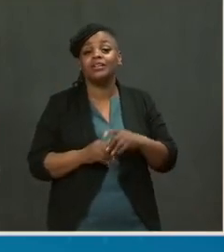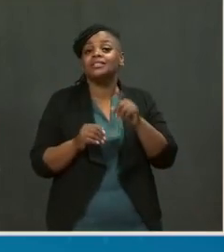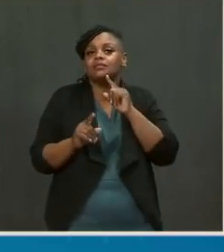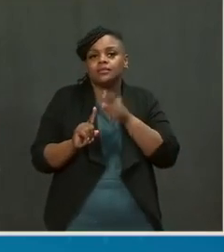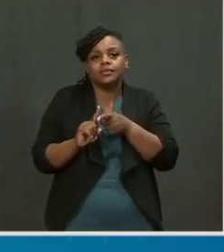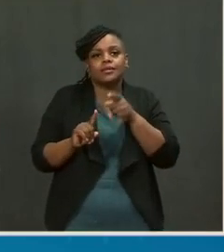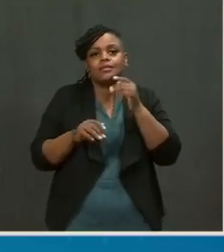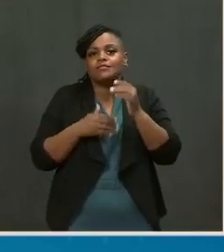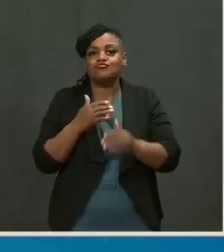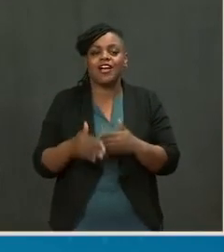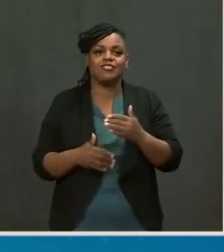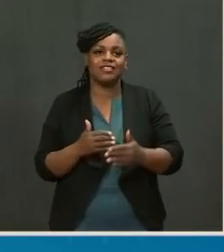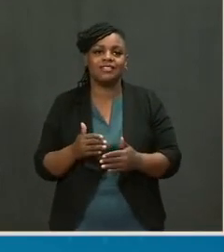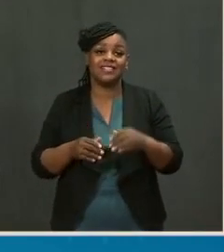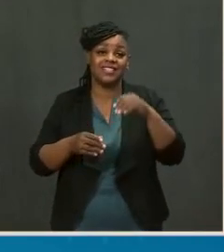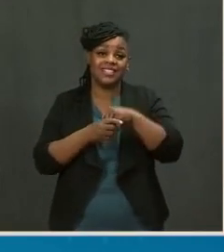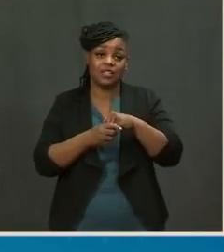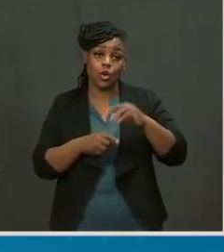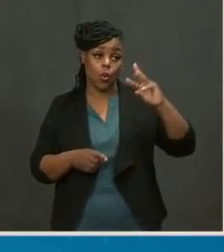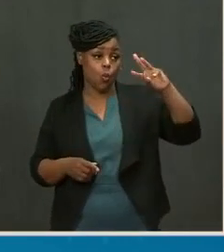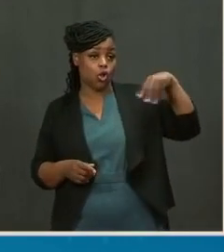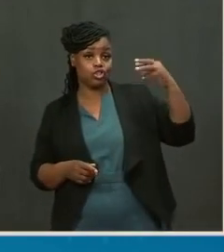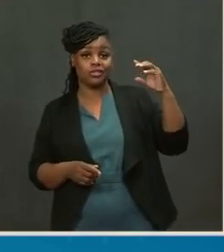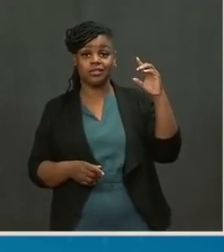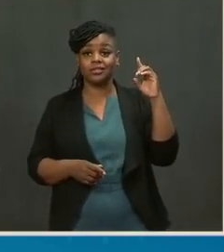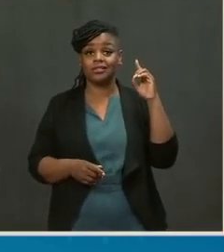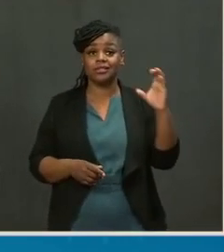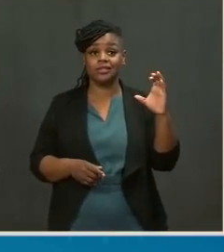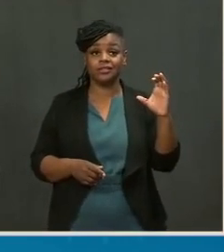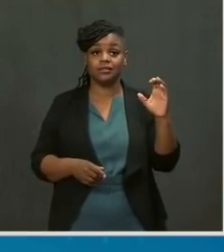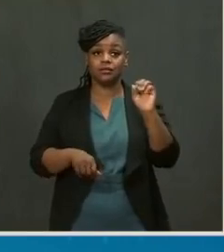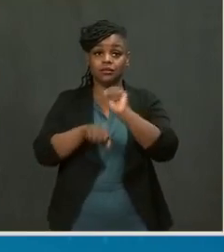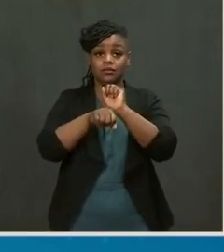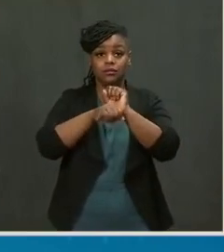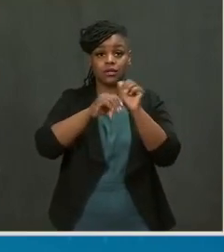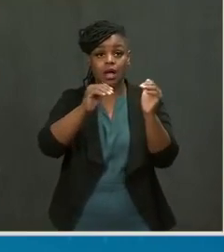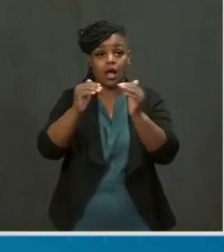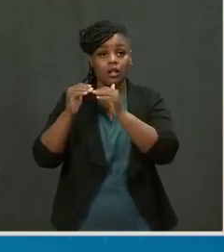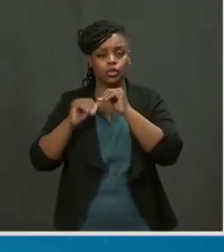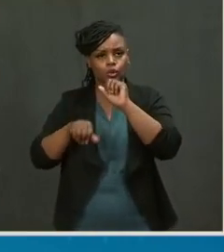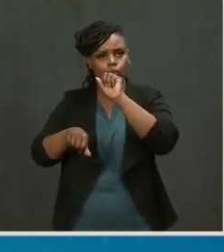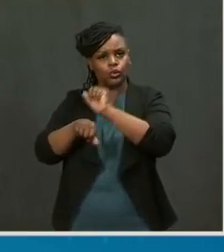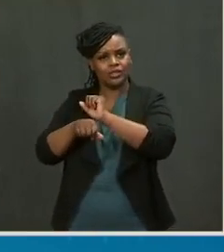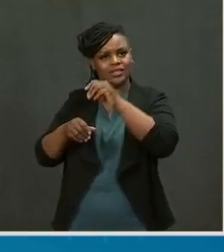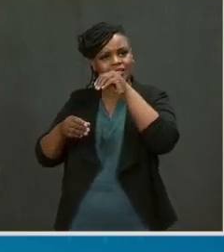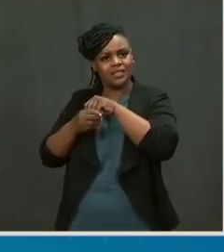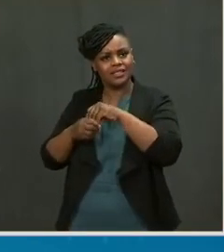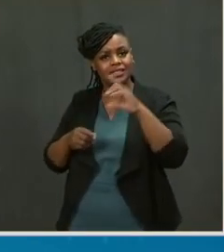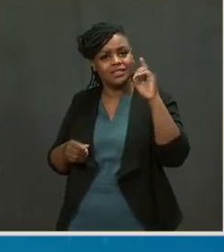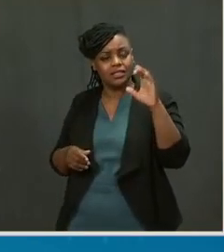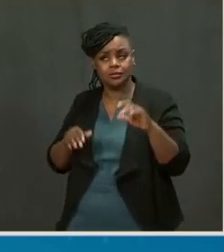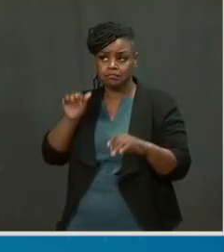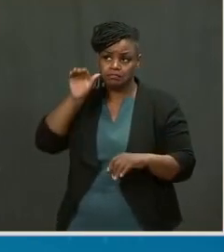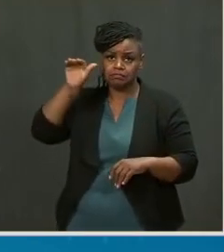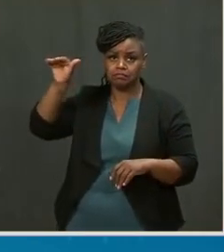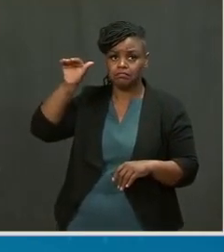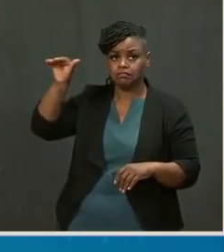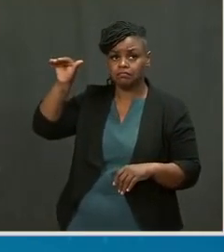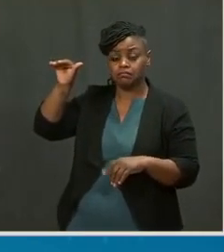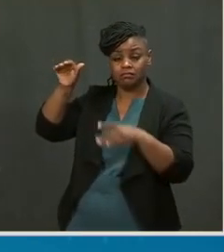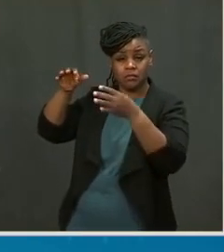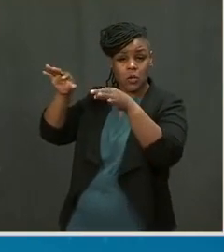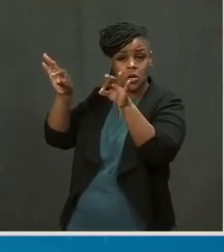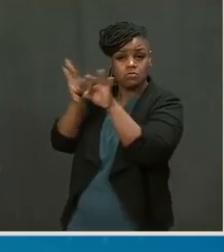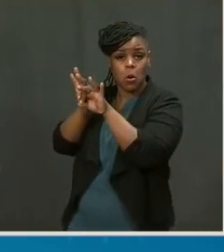Washington, D.C., of reminding our colleagues who work in Washington, D.C., of the importance of this kind